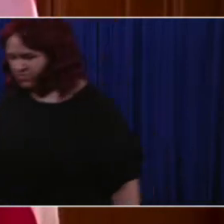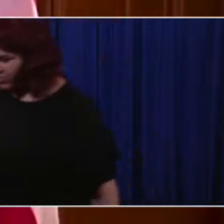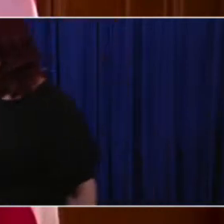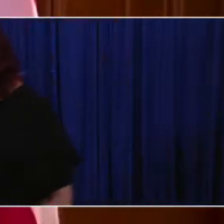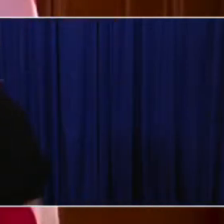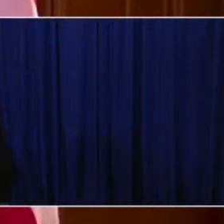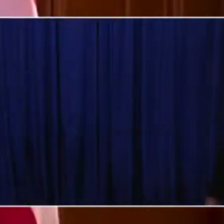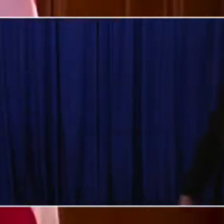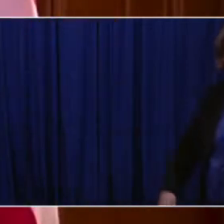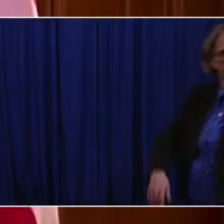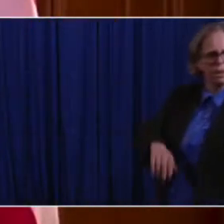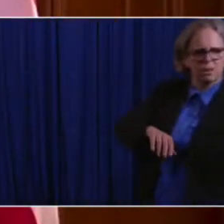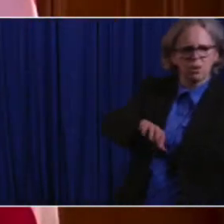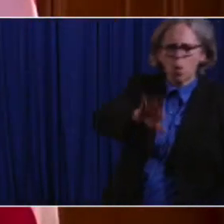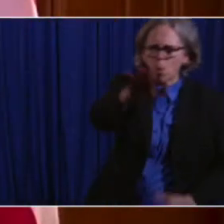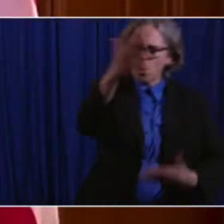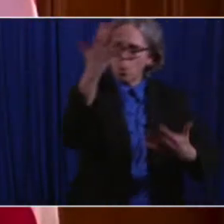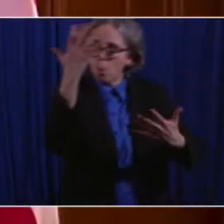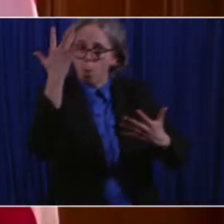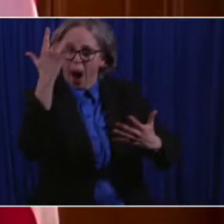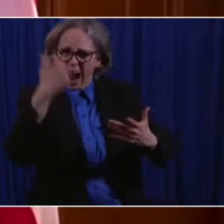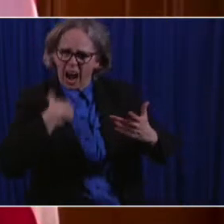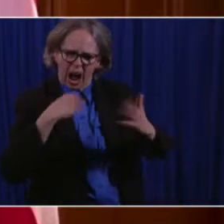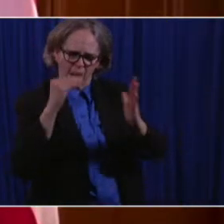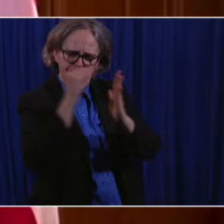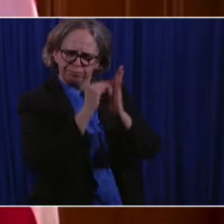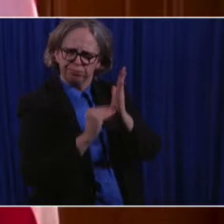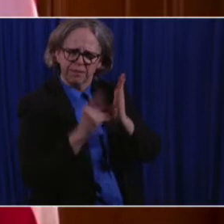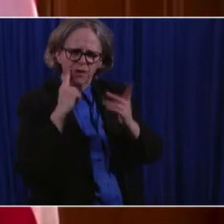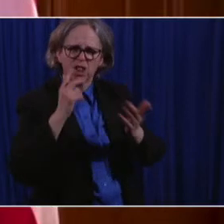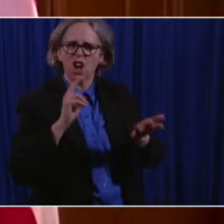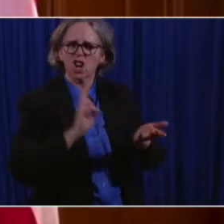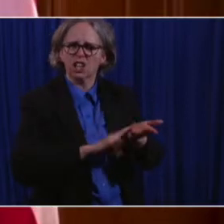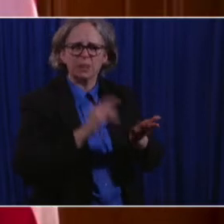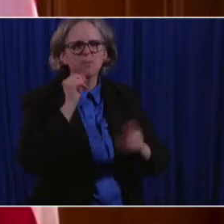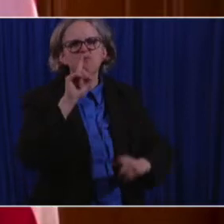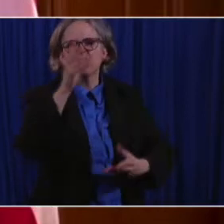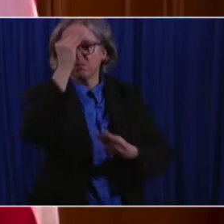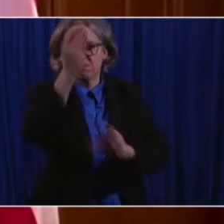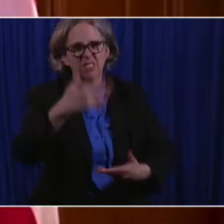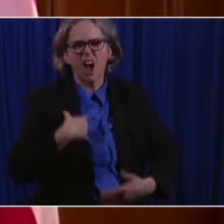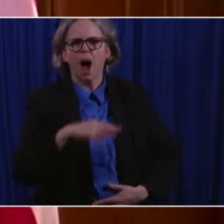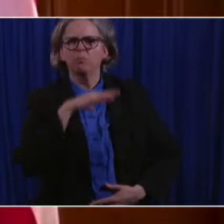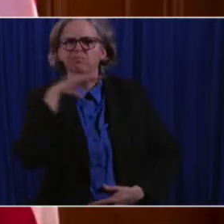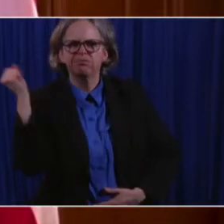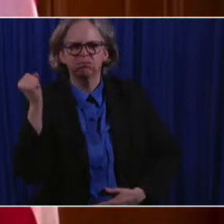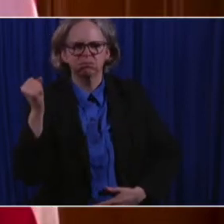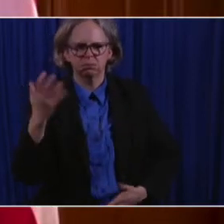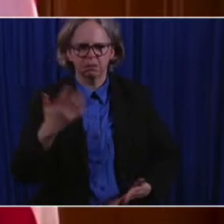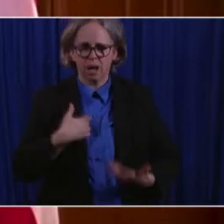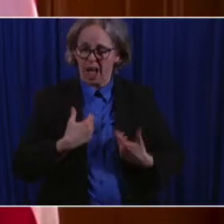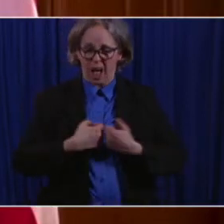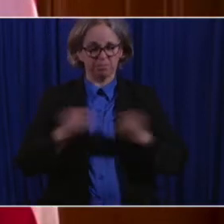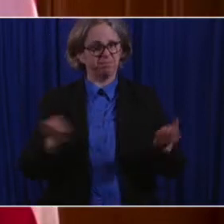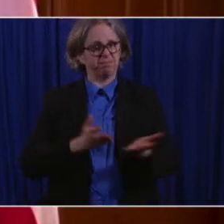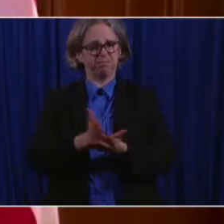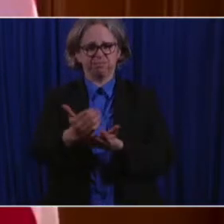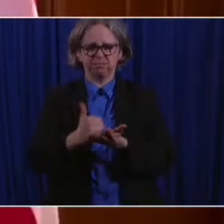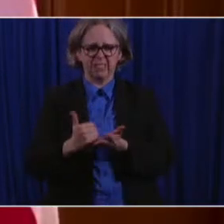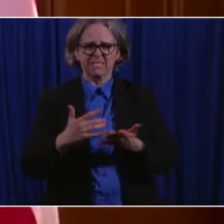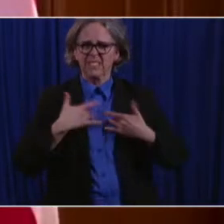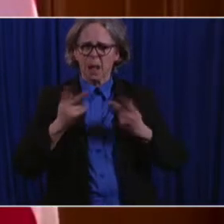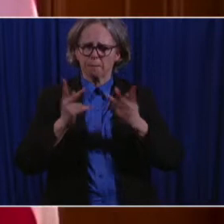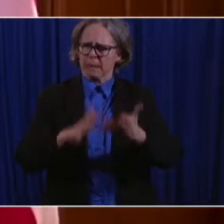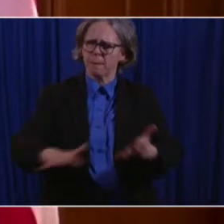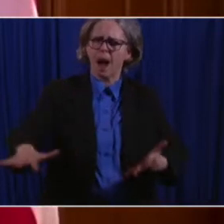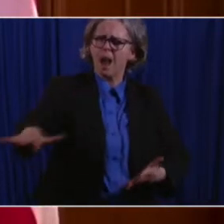the end of my rope with them, frankly. I don't know what else to do but to make this information public. I think people have a right to know